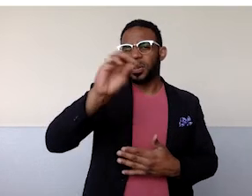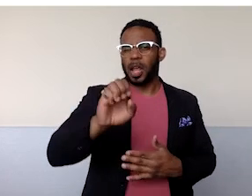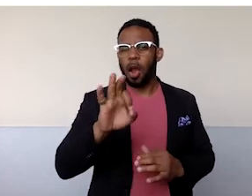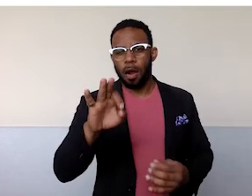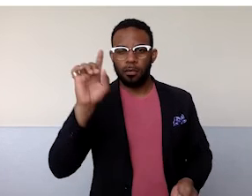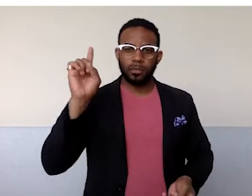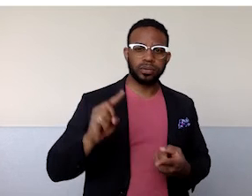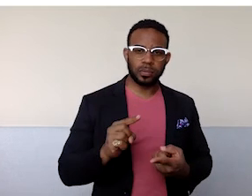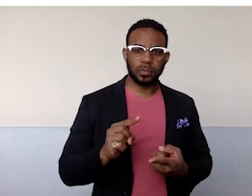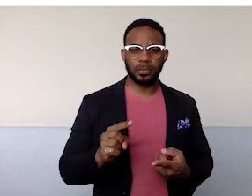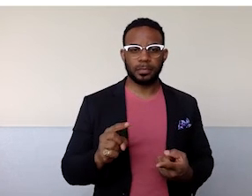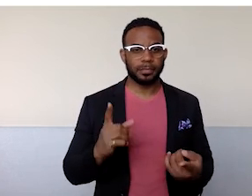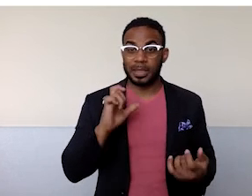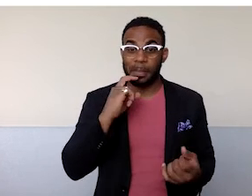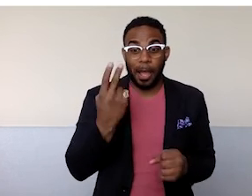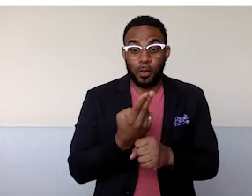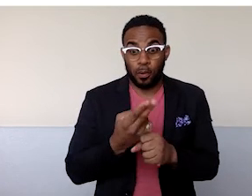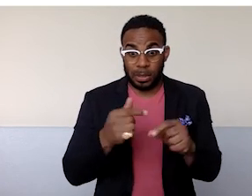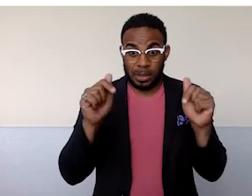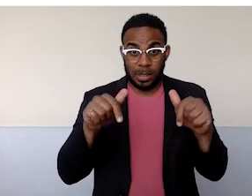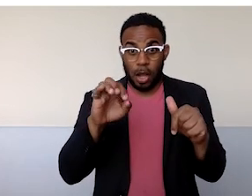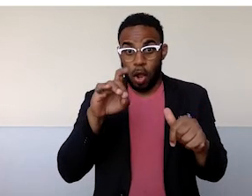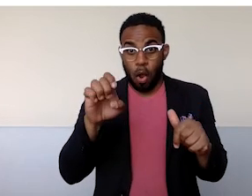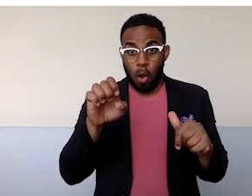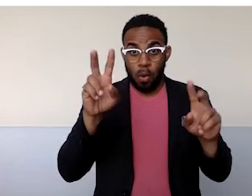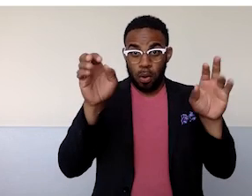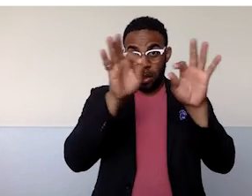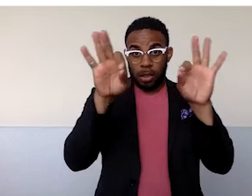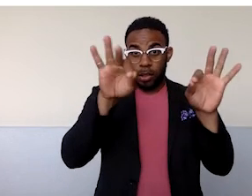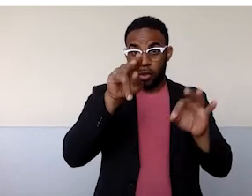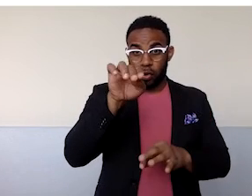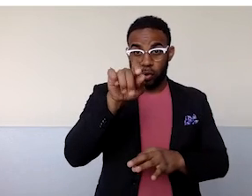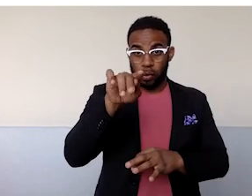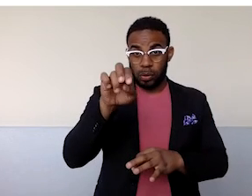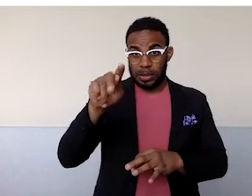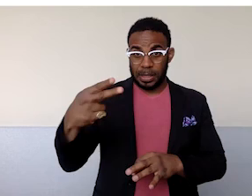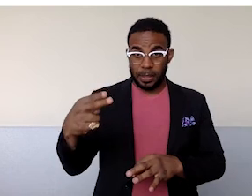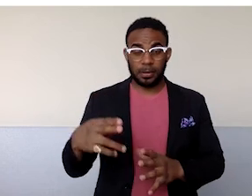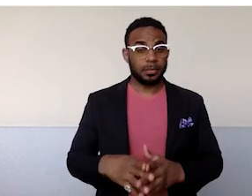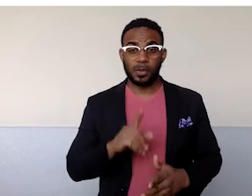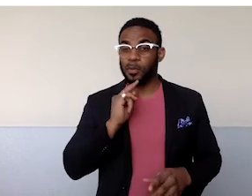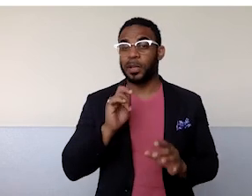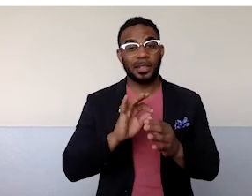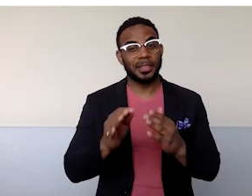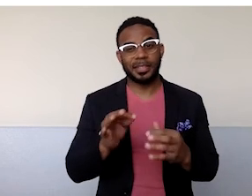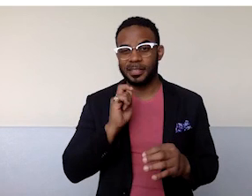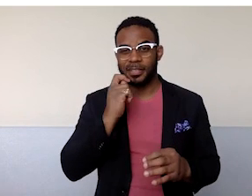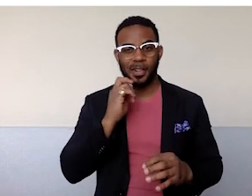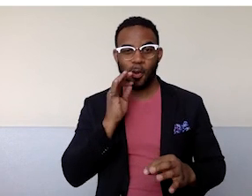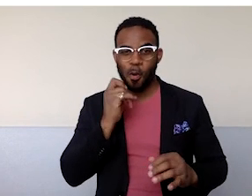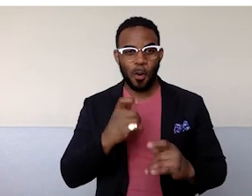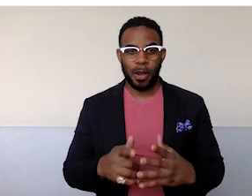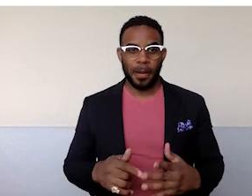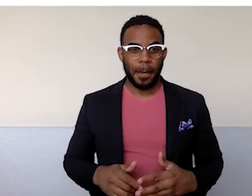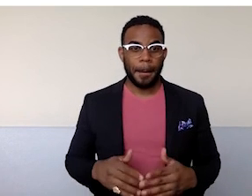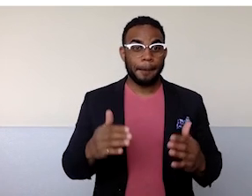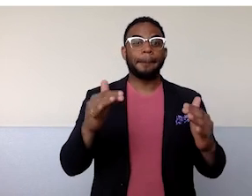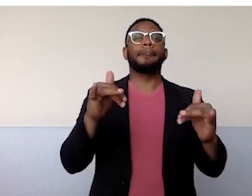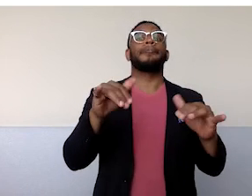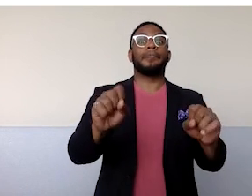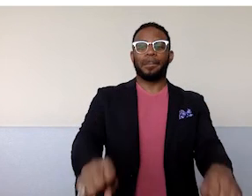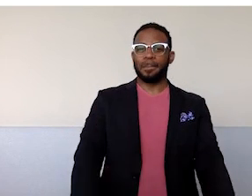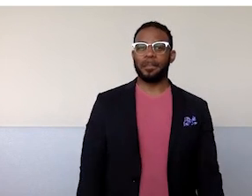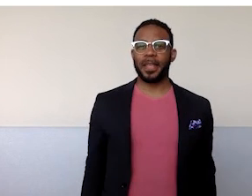price, and so just by using the code June 10th. All right, so it's really a cool one.